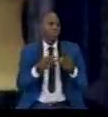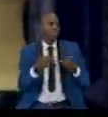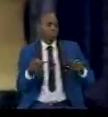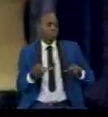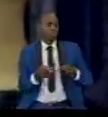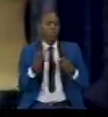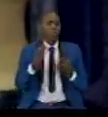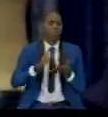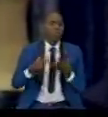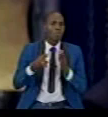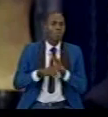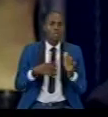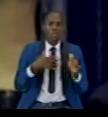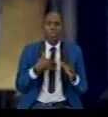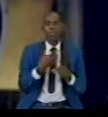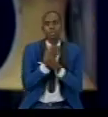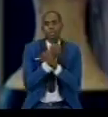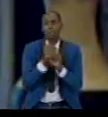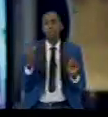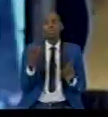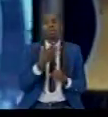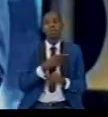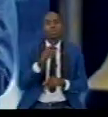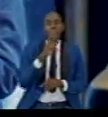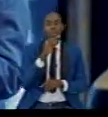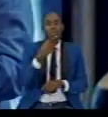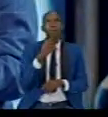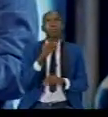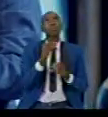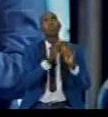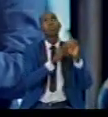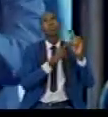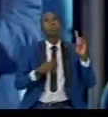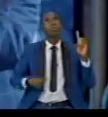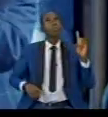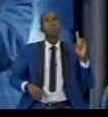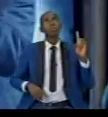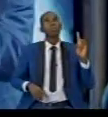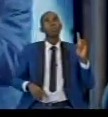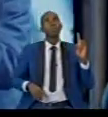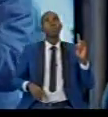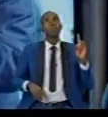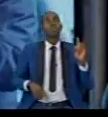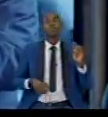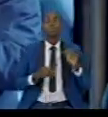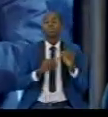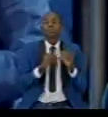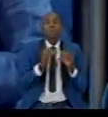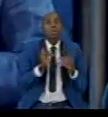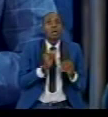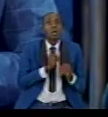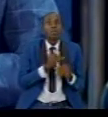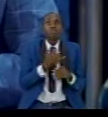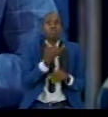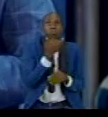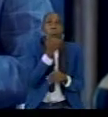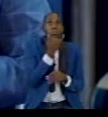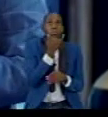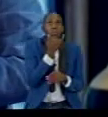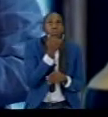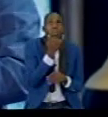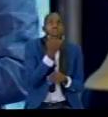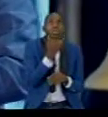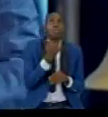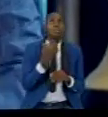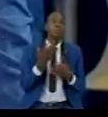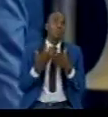and salvation and you are saying oh Lord or mistakably a purge your